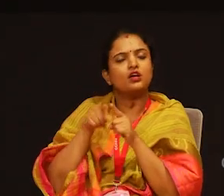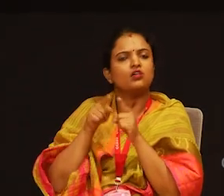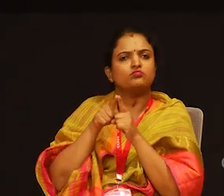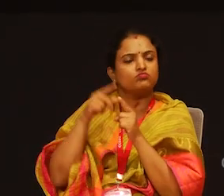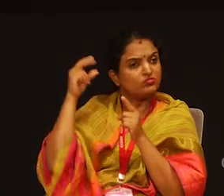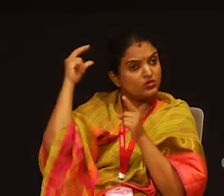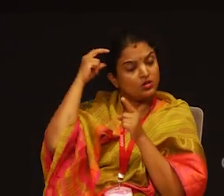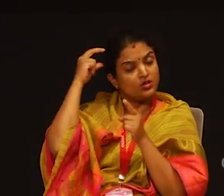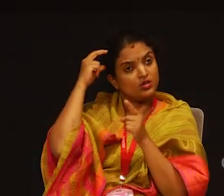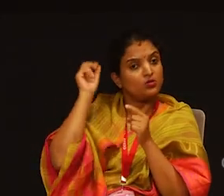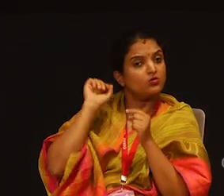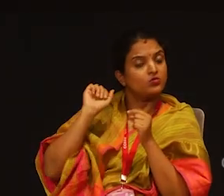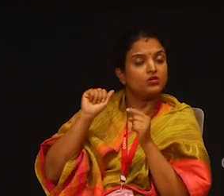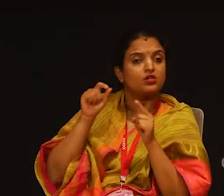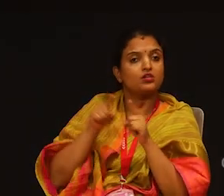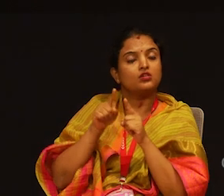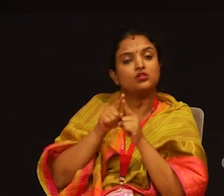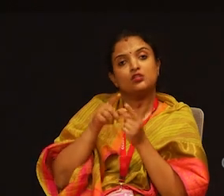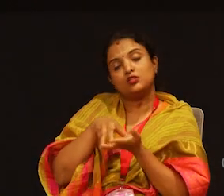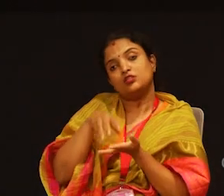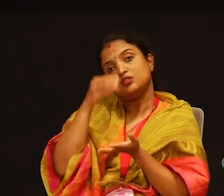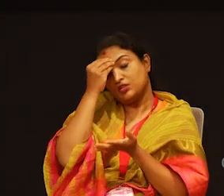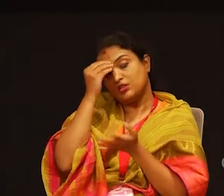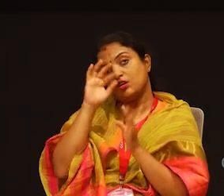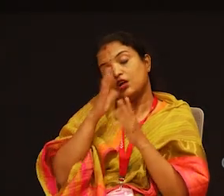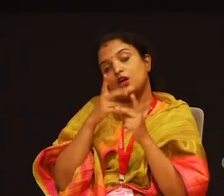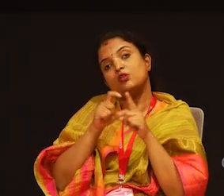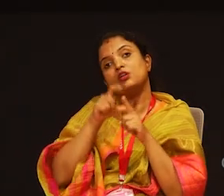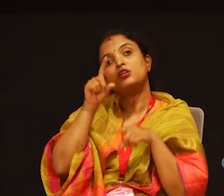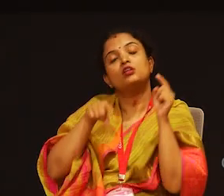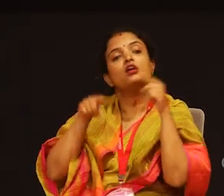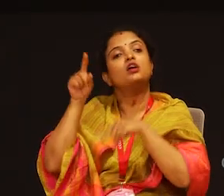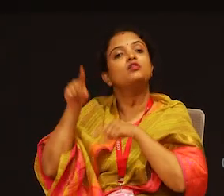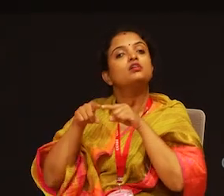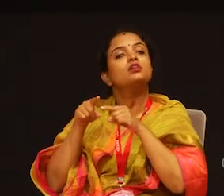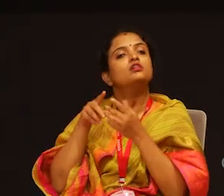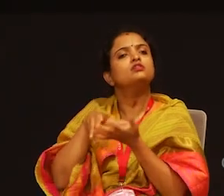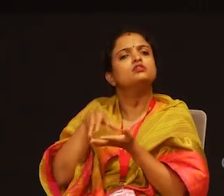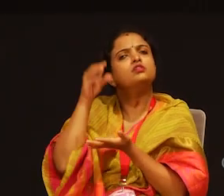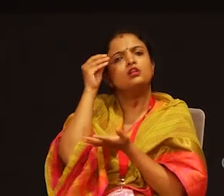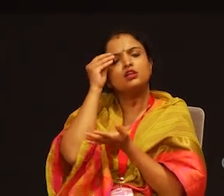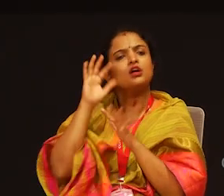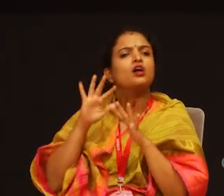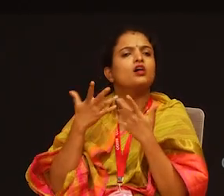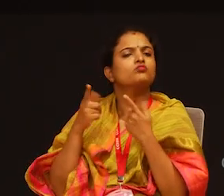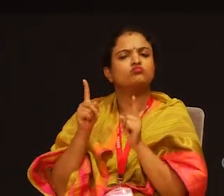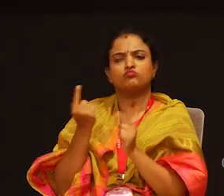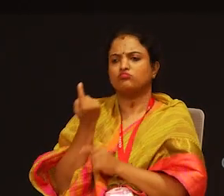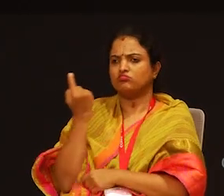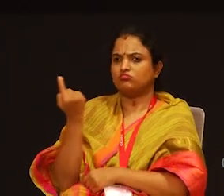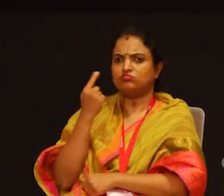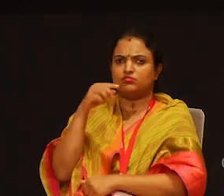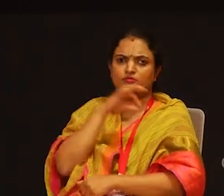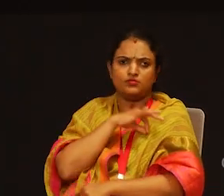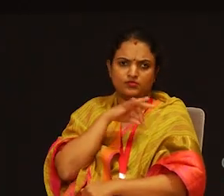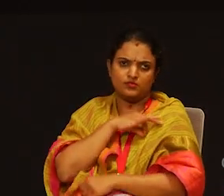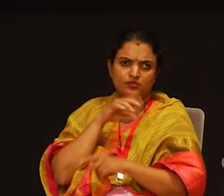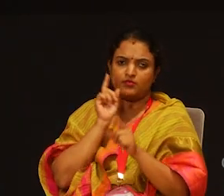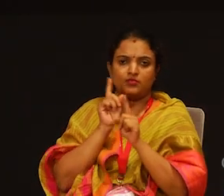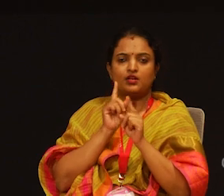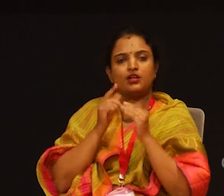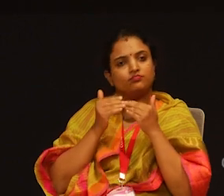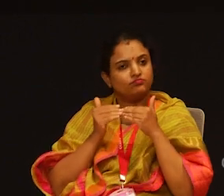education, tailored to the needs of diverse learner, is not just beneficial, it is